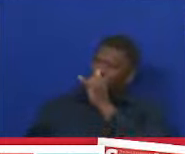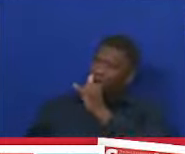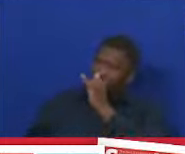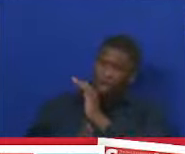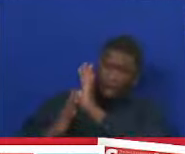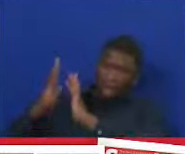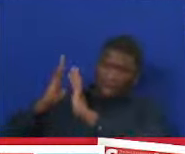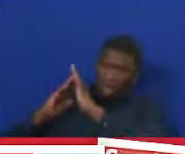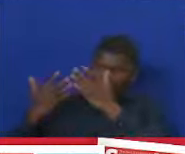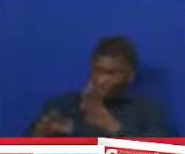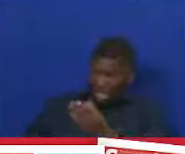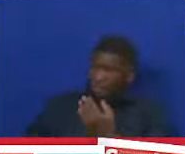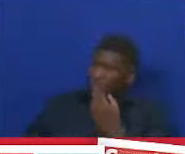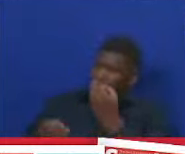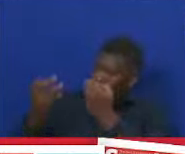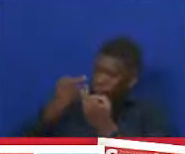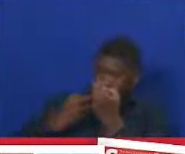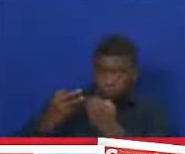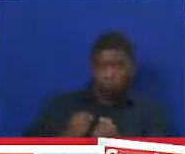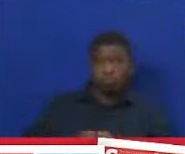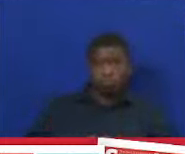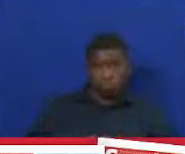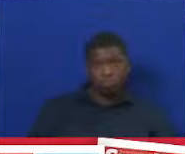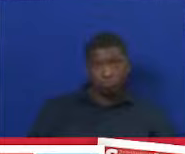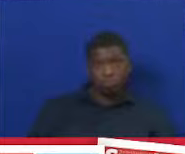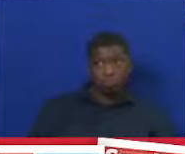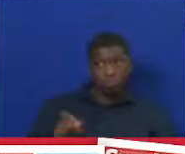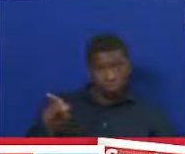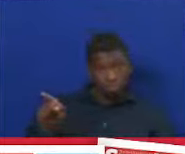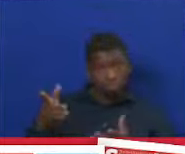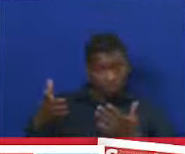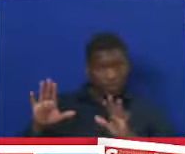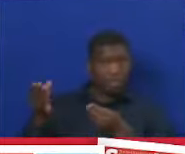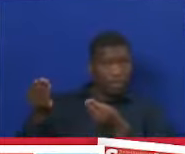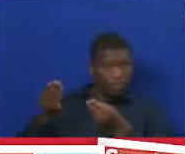And yes, indeed, he told us that he had been,